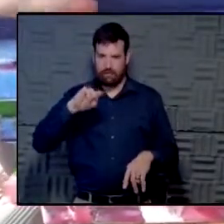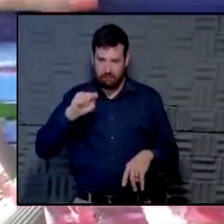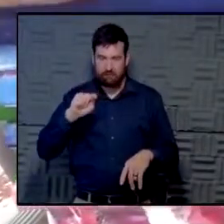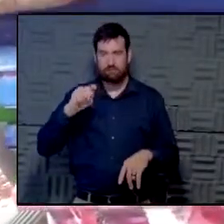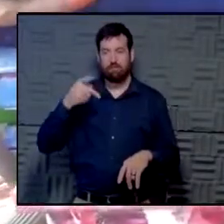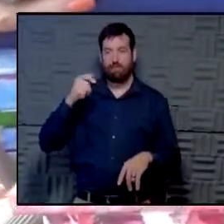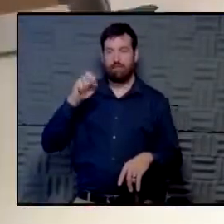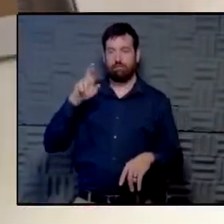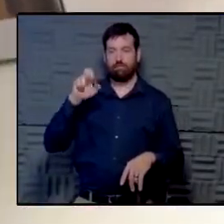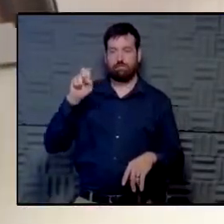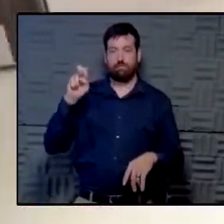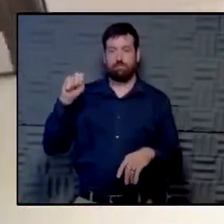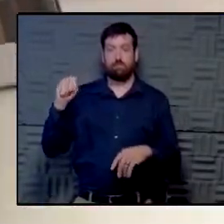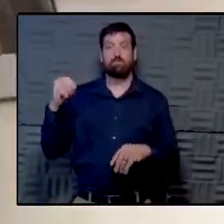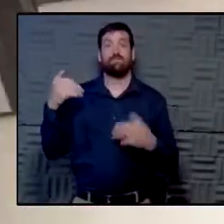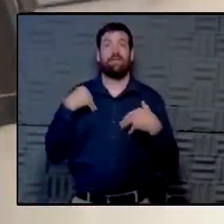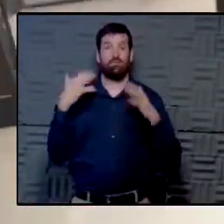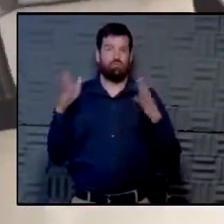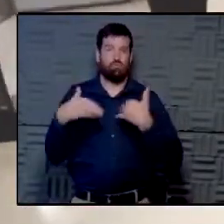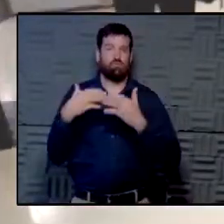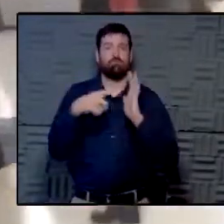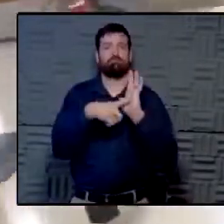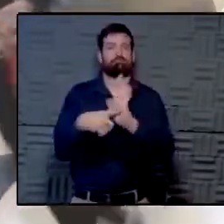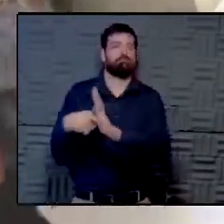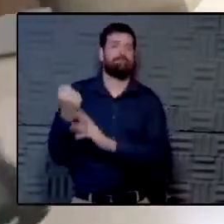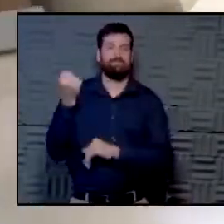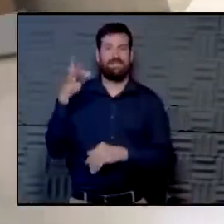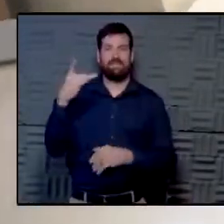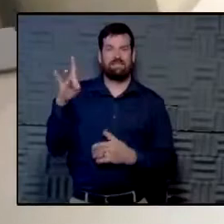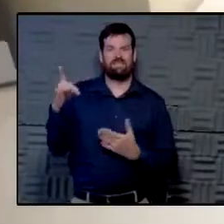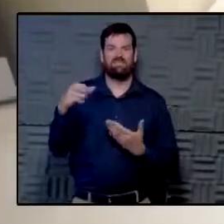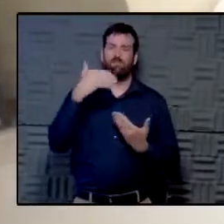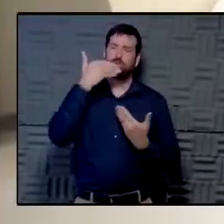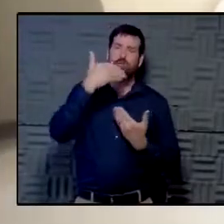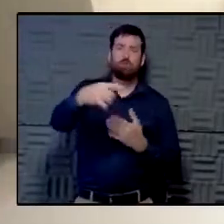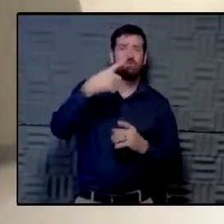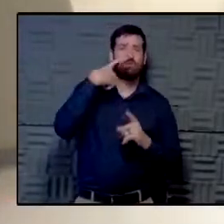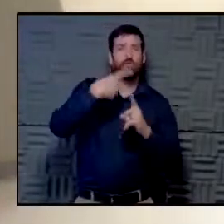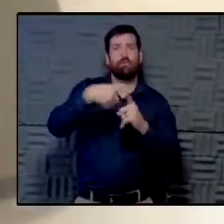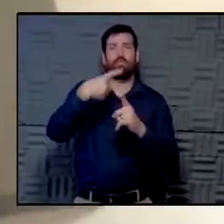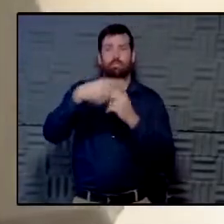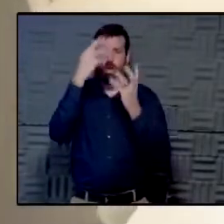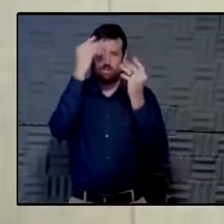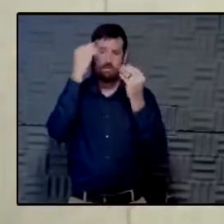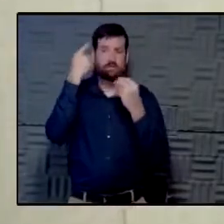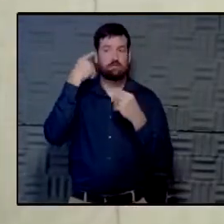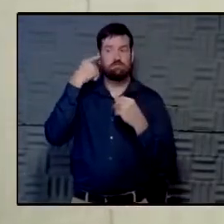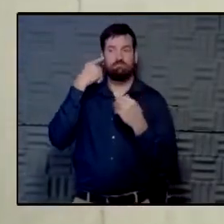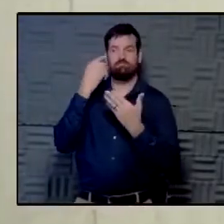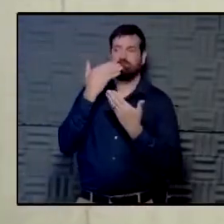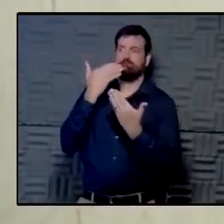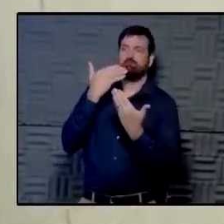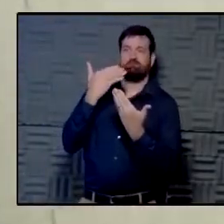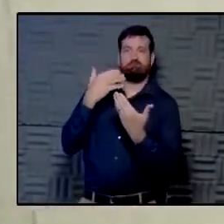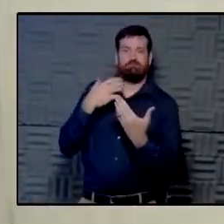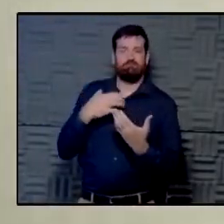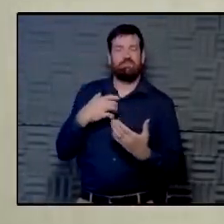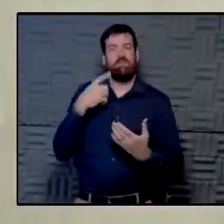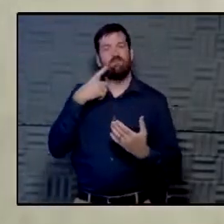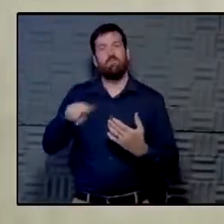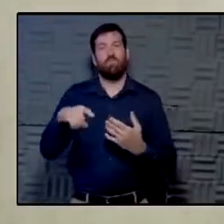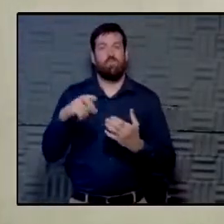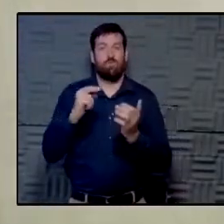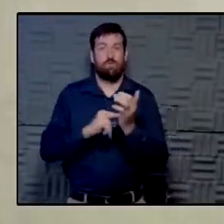display 18 of them. The paintings reflect good thoughts and well wishes for nurses and all they do, especially